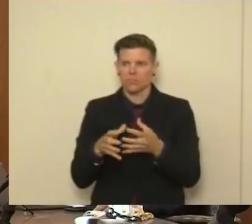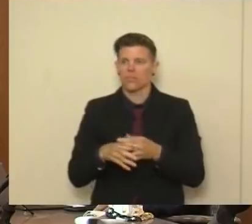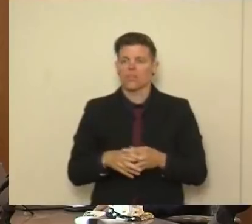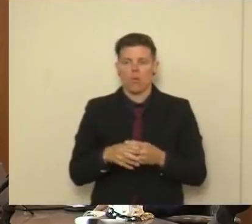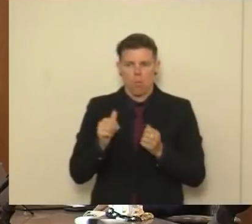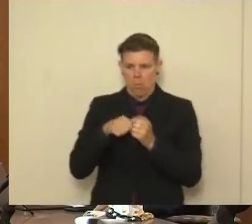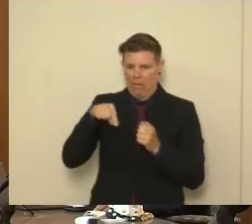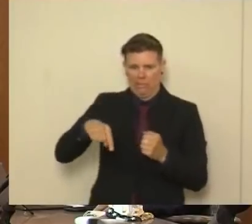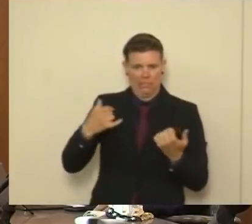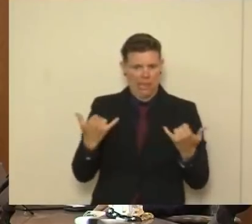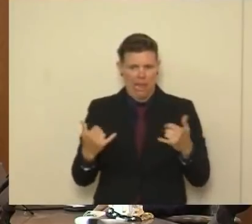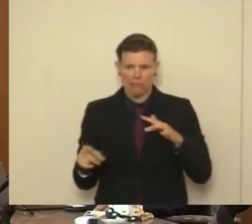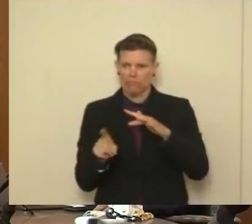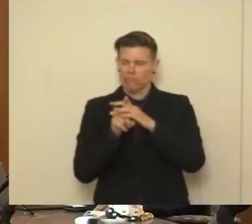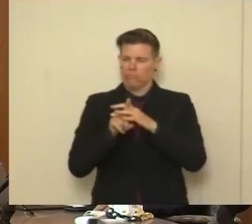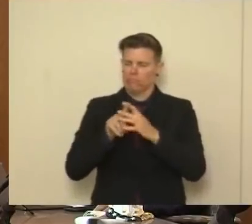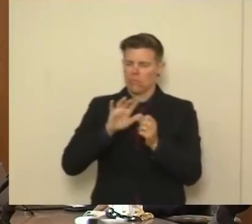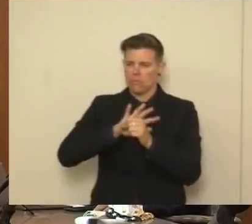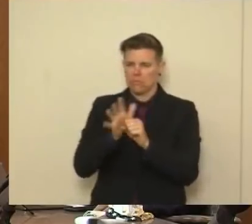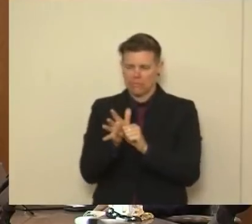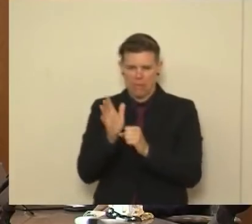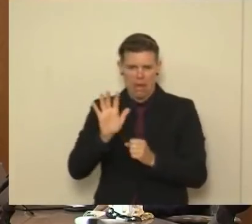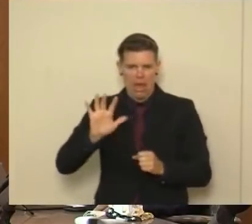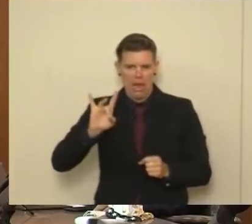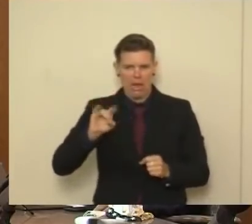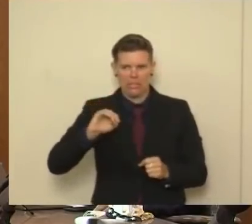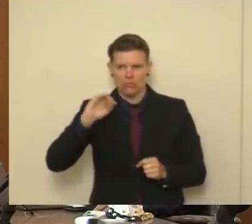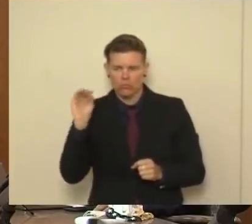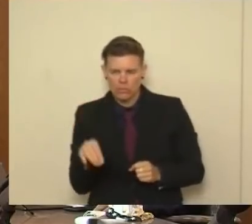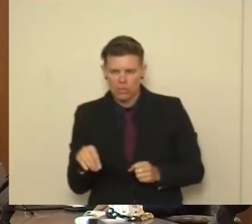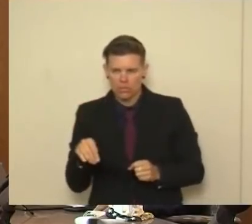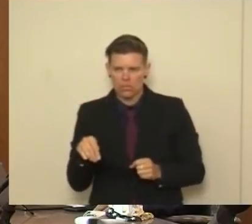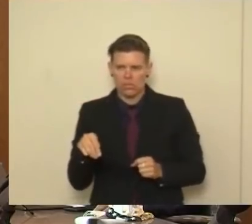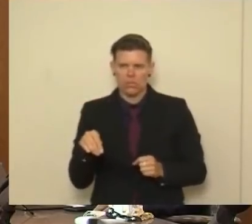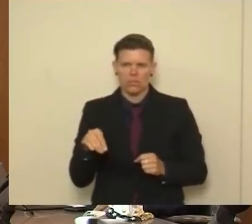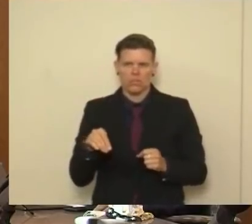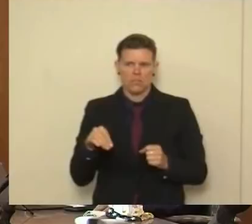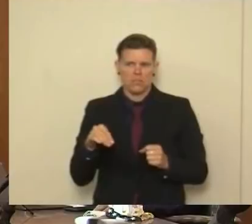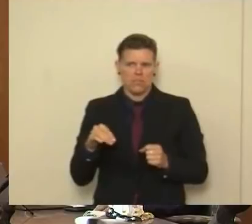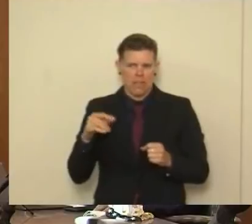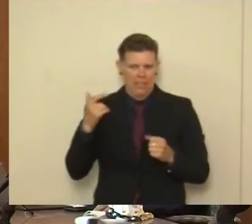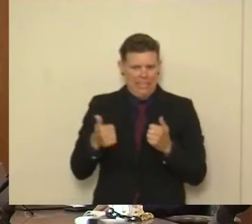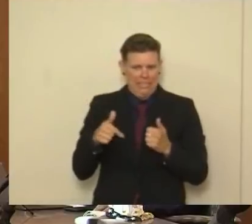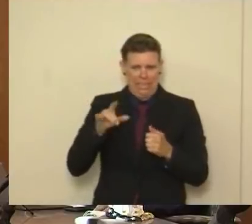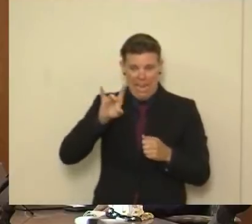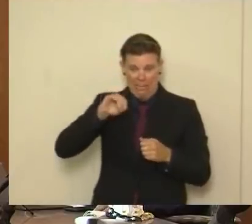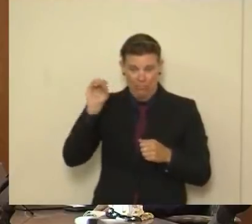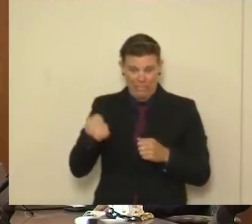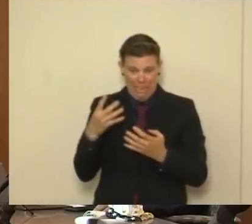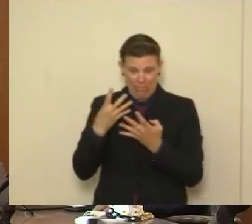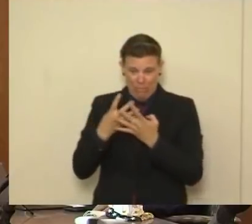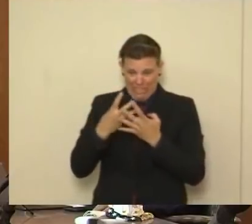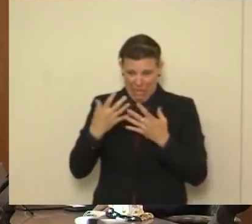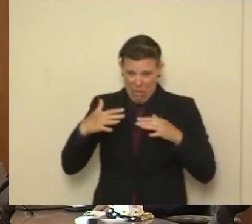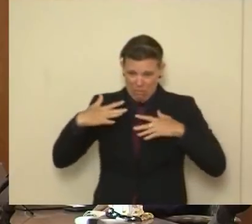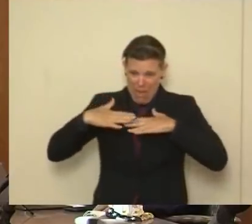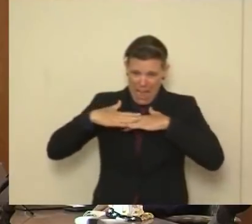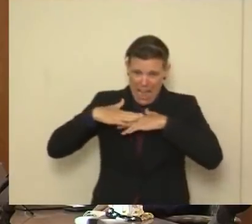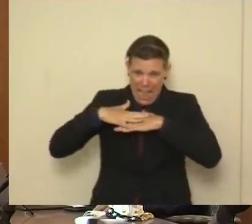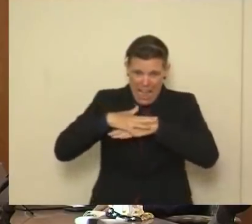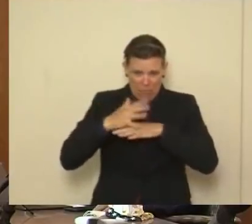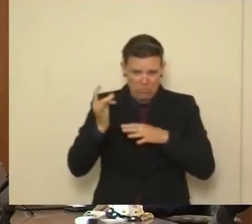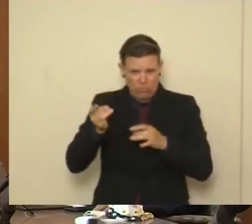rate of 80% in one of the state's most crowded prisons, and how important social distancing is to stopping